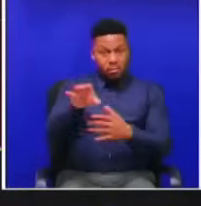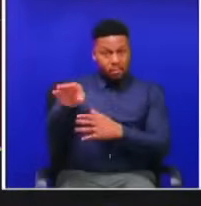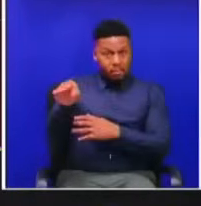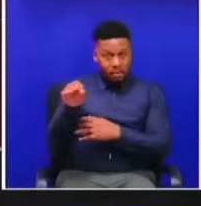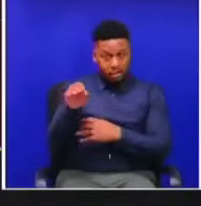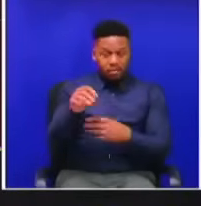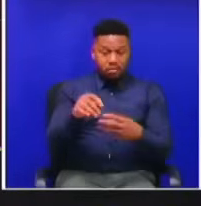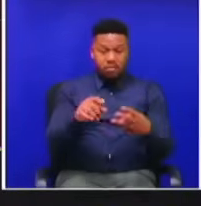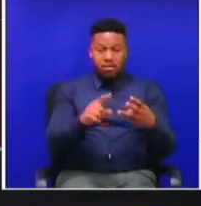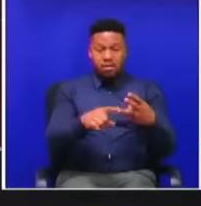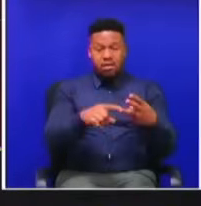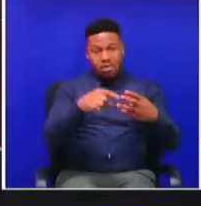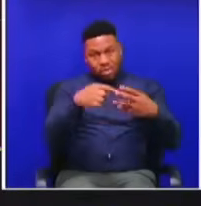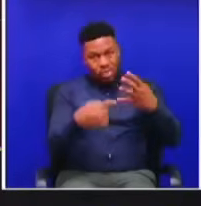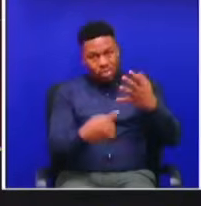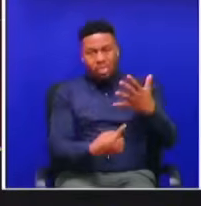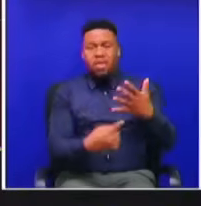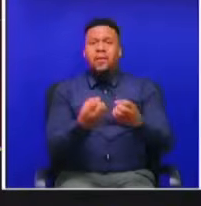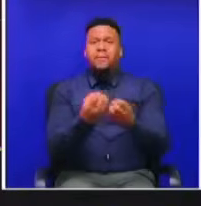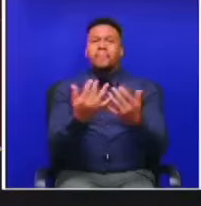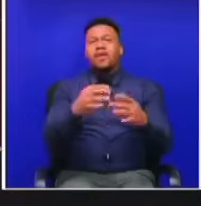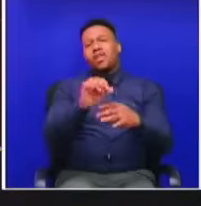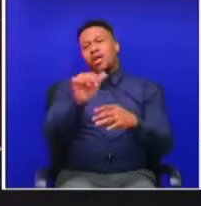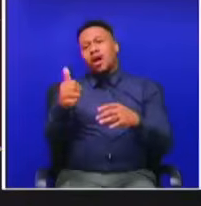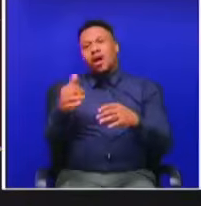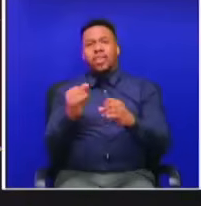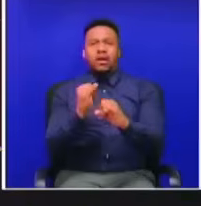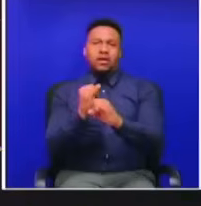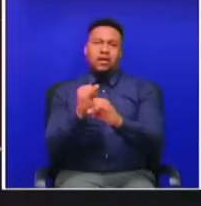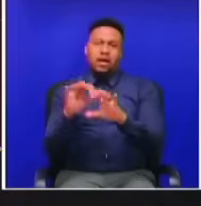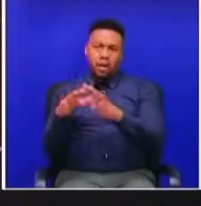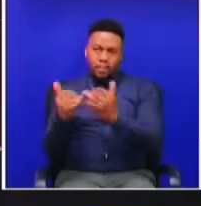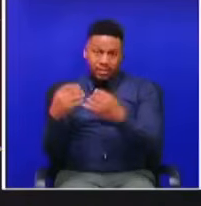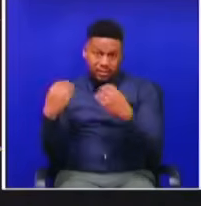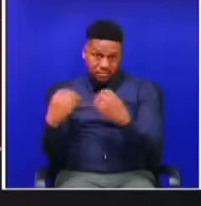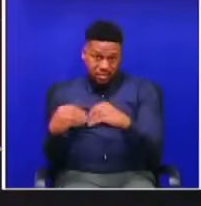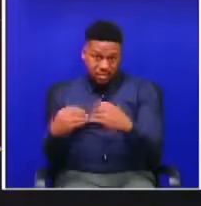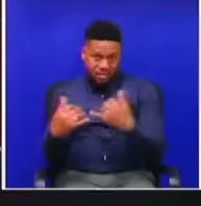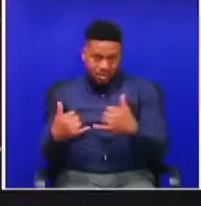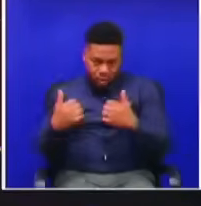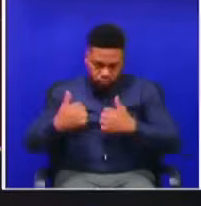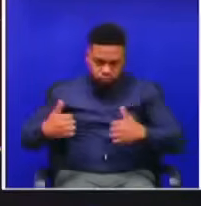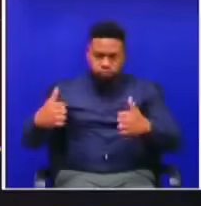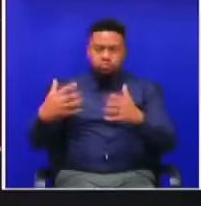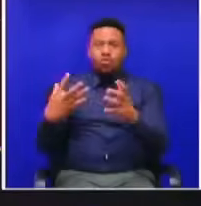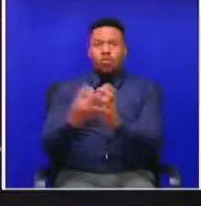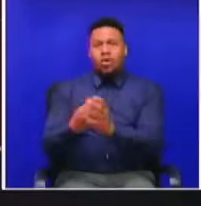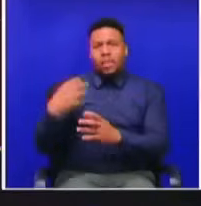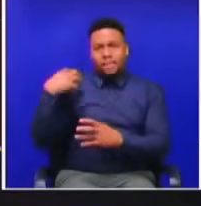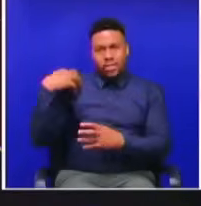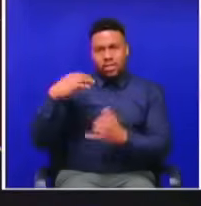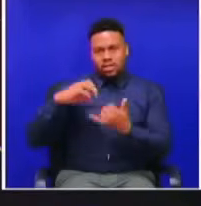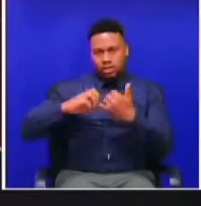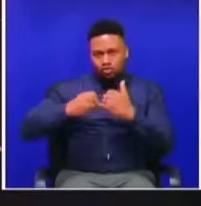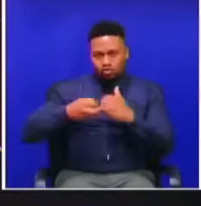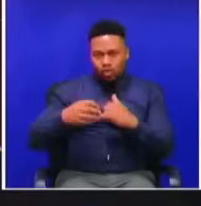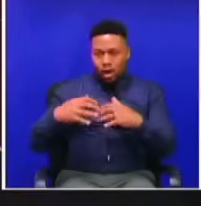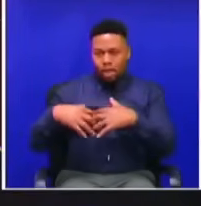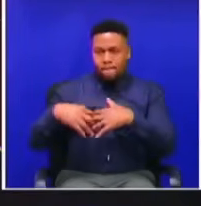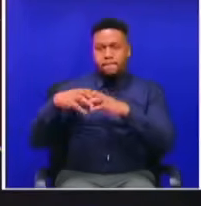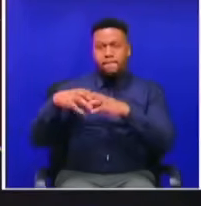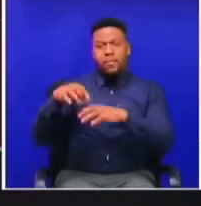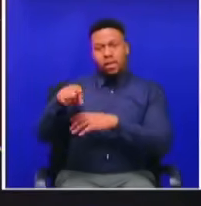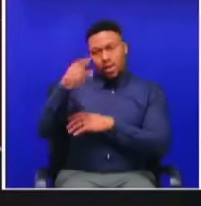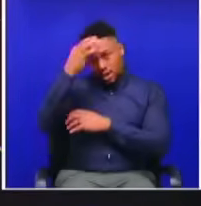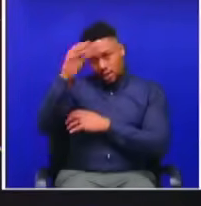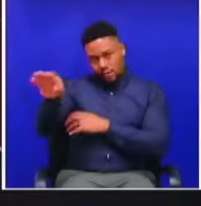of other entities as well as ministries. So a state bank is something that is going to happen.